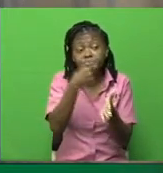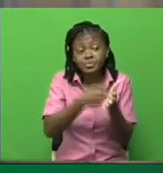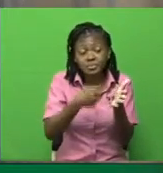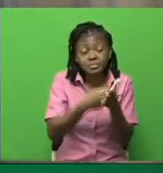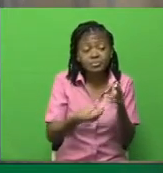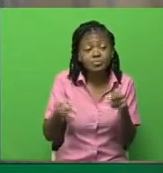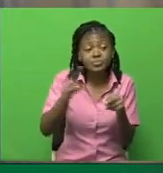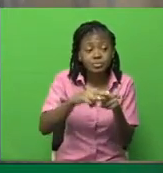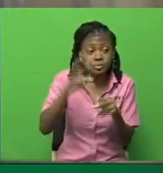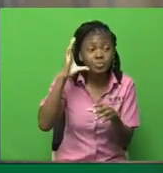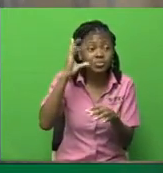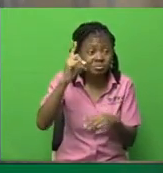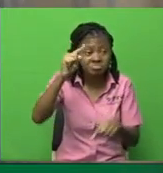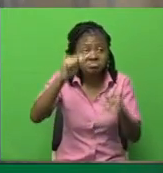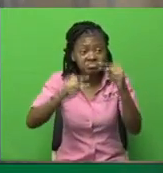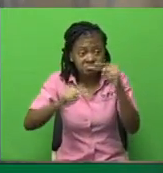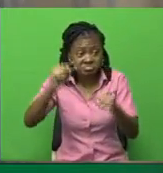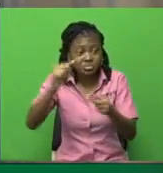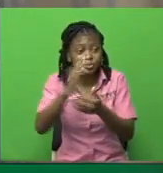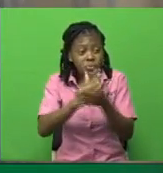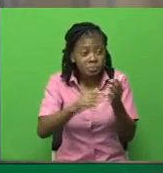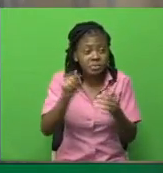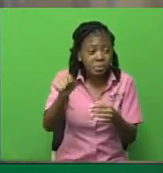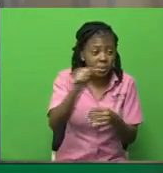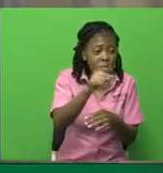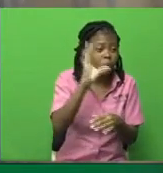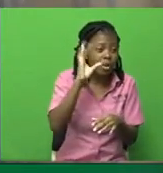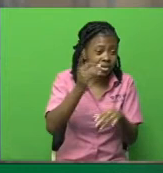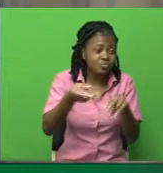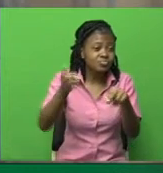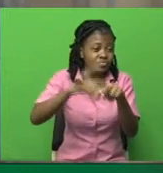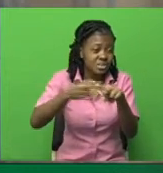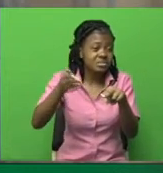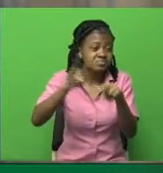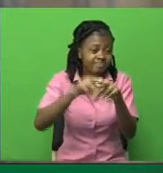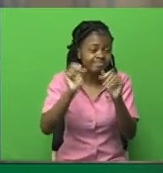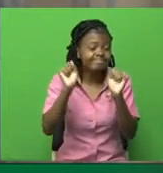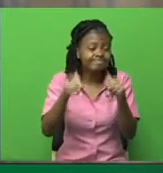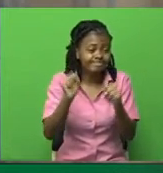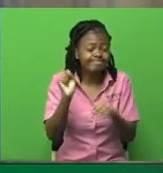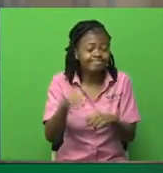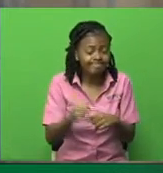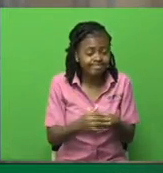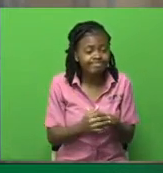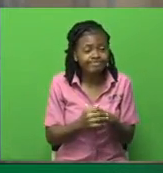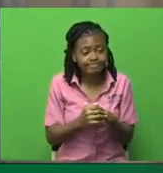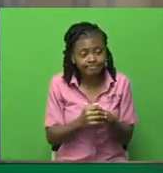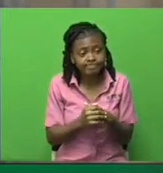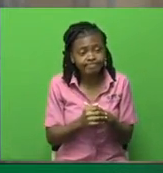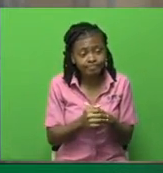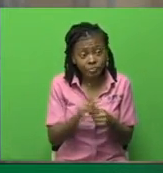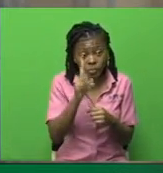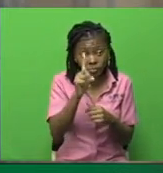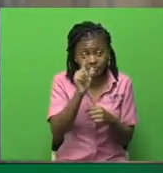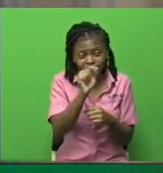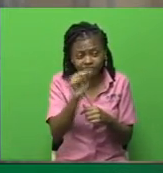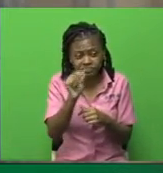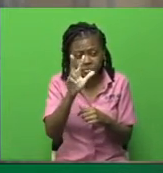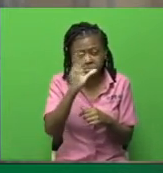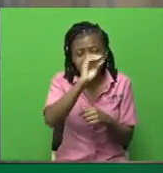weeks for all food items the impact of a further one percent to three percent price increase for food